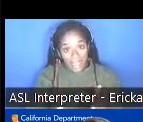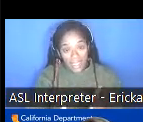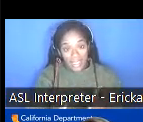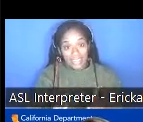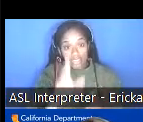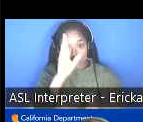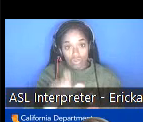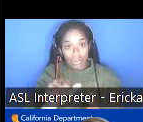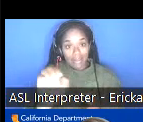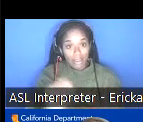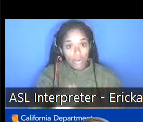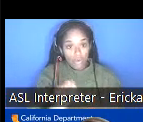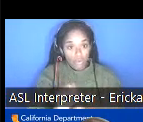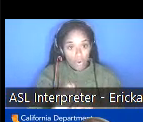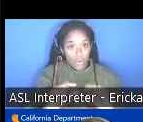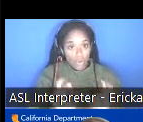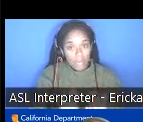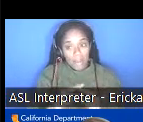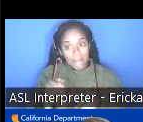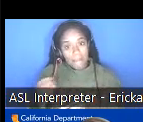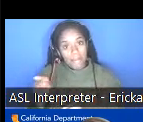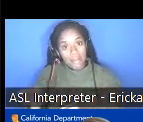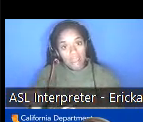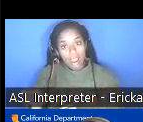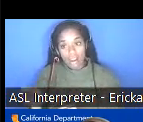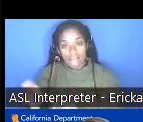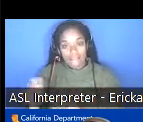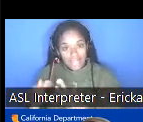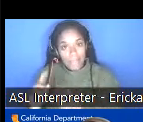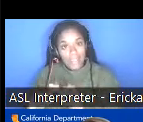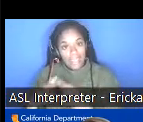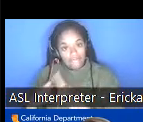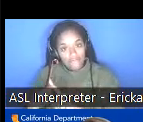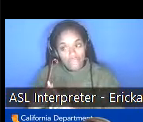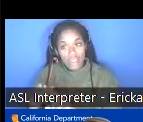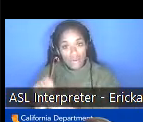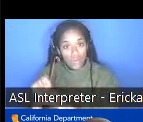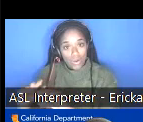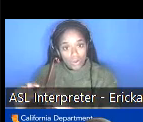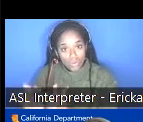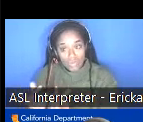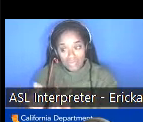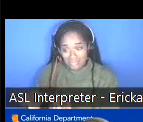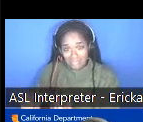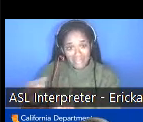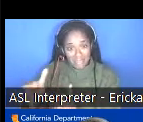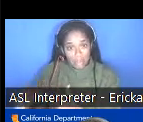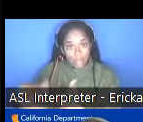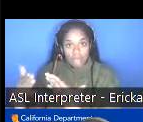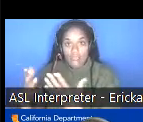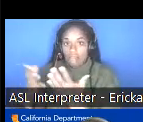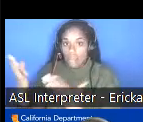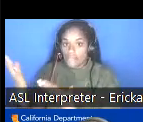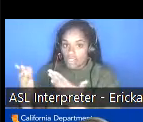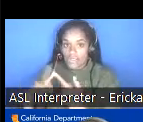but also our unpaid family and friend caregiver workforce that is providing the bulk of services to older adults